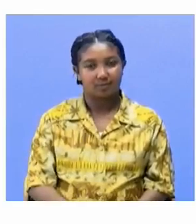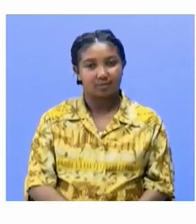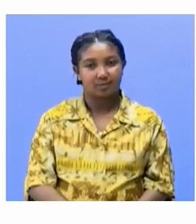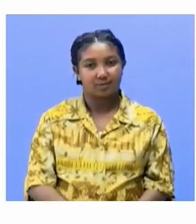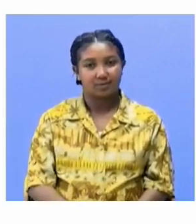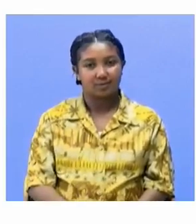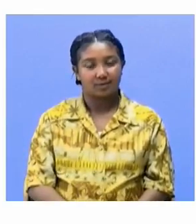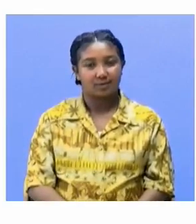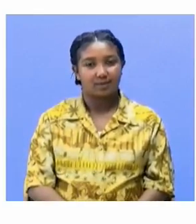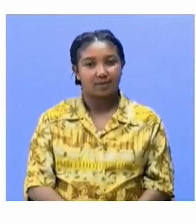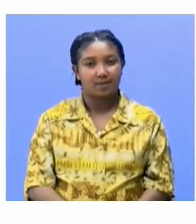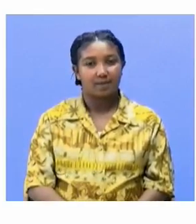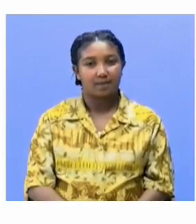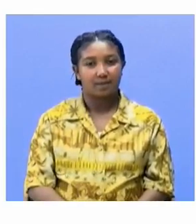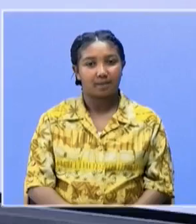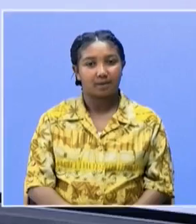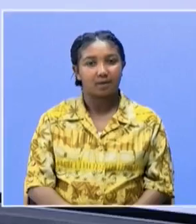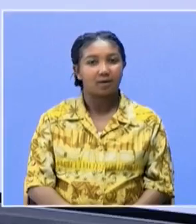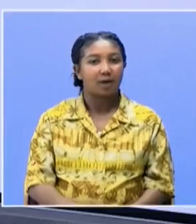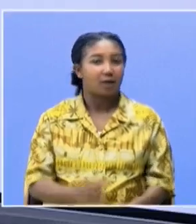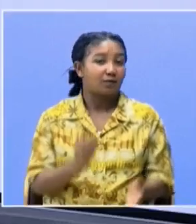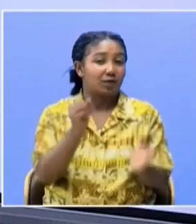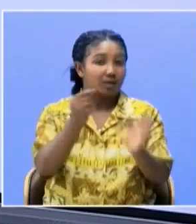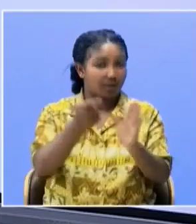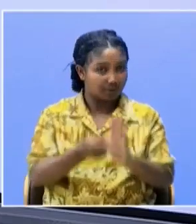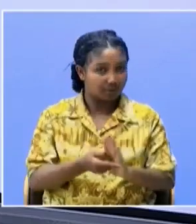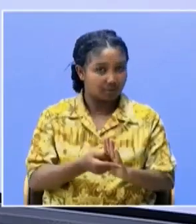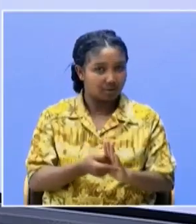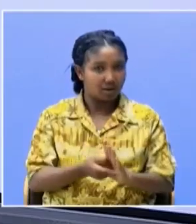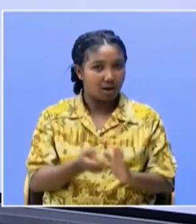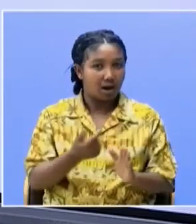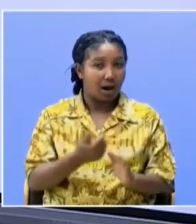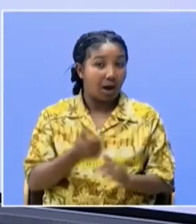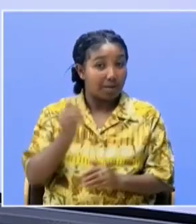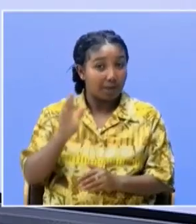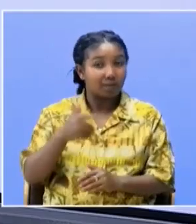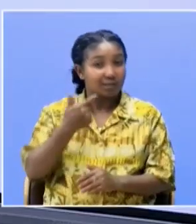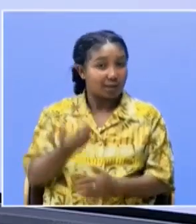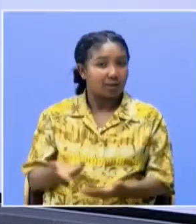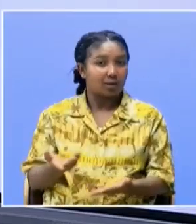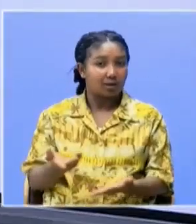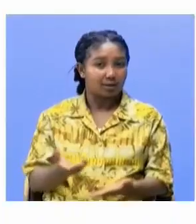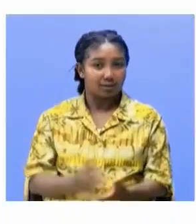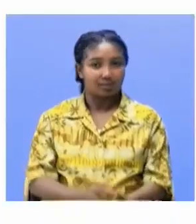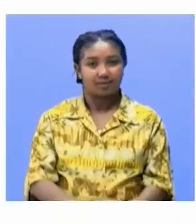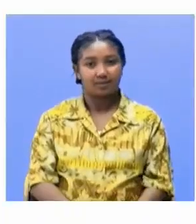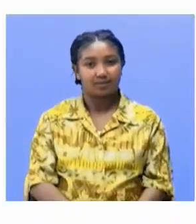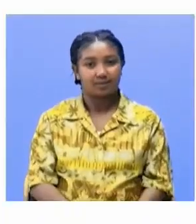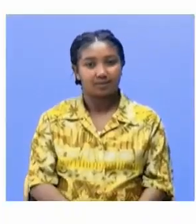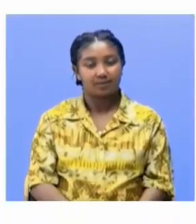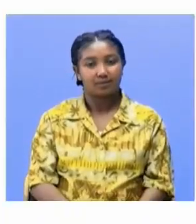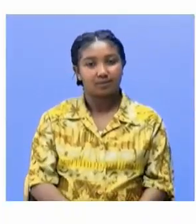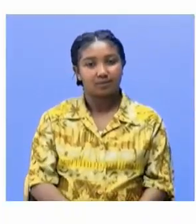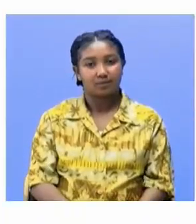Future facts. Like, for example, I might say, yeah,